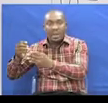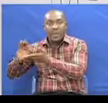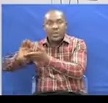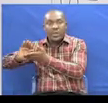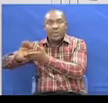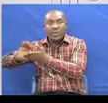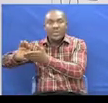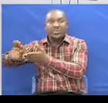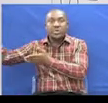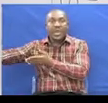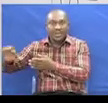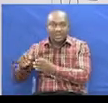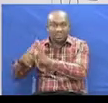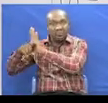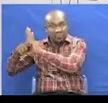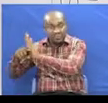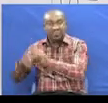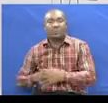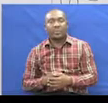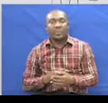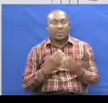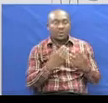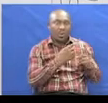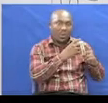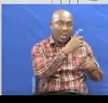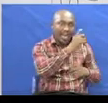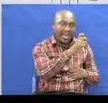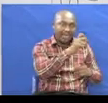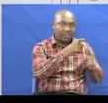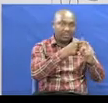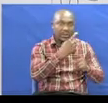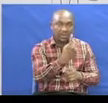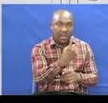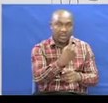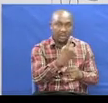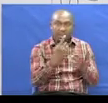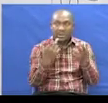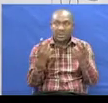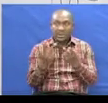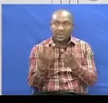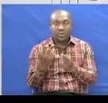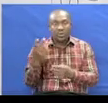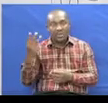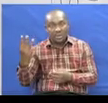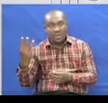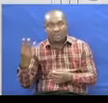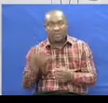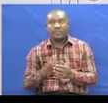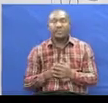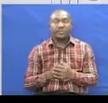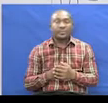x plus 1 as it is here, minus 1, and